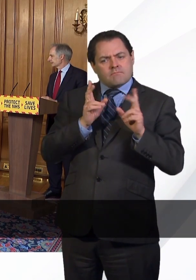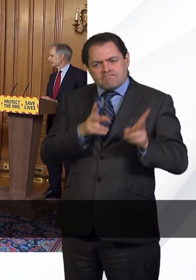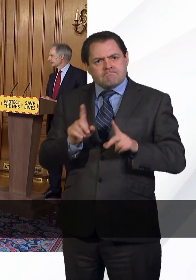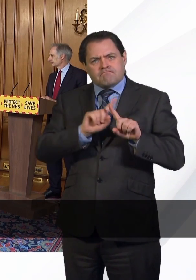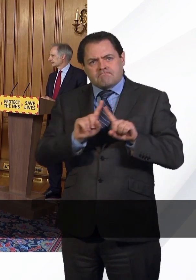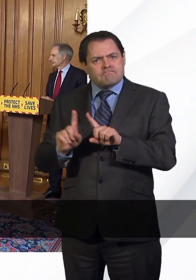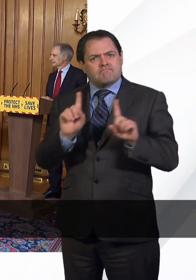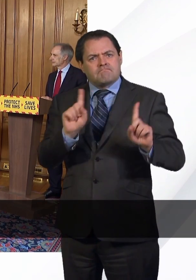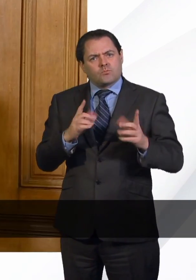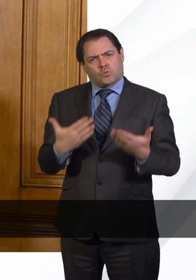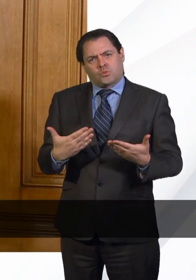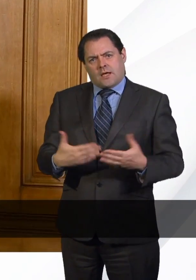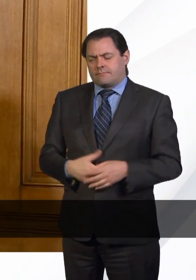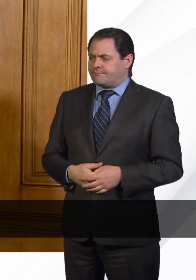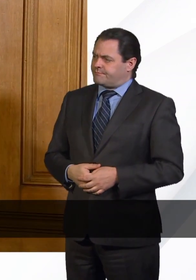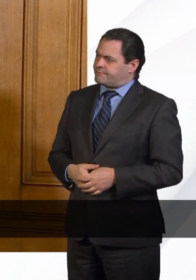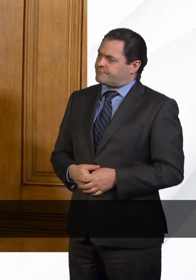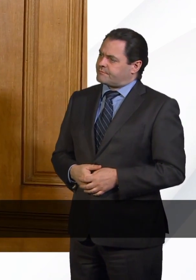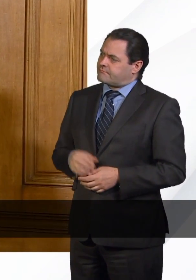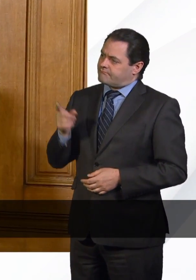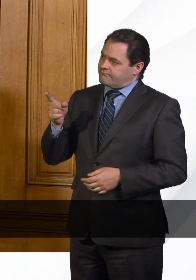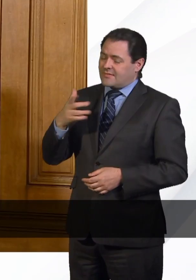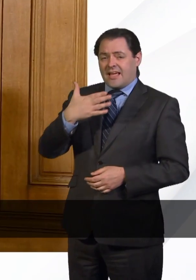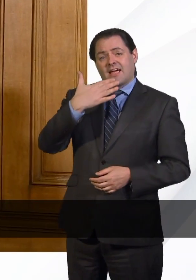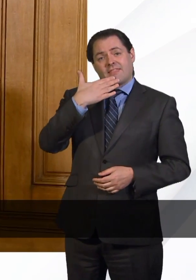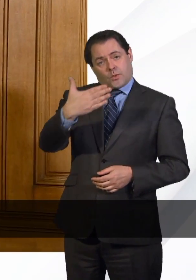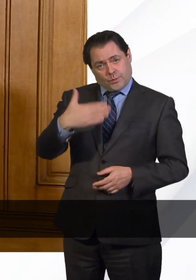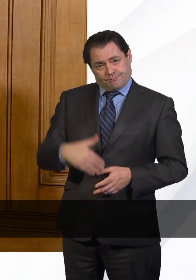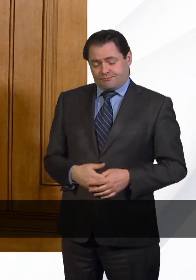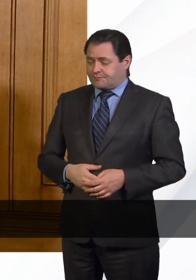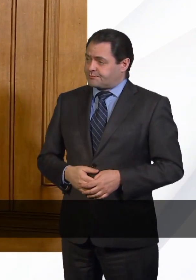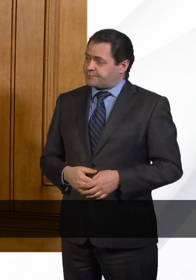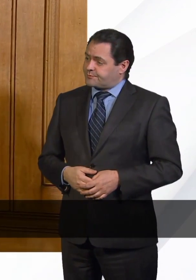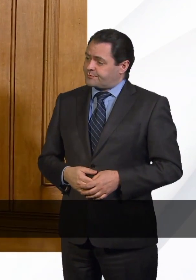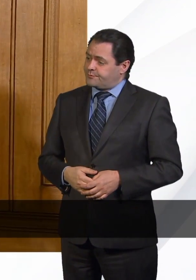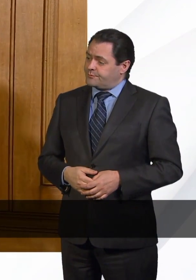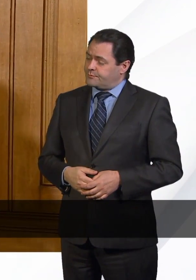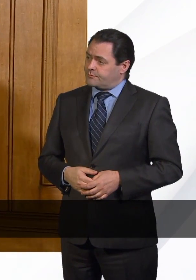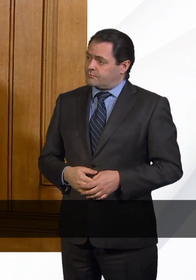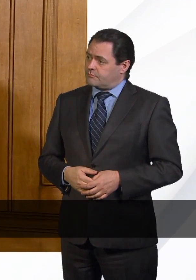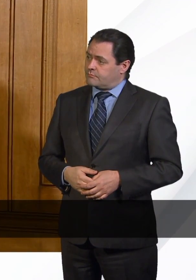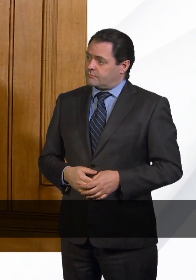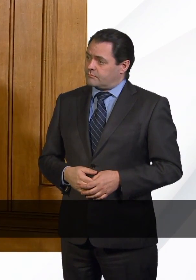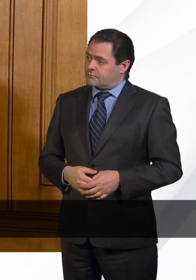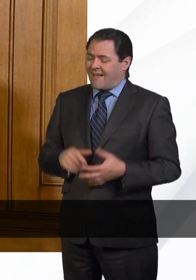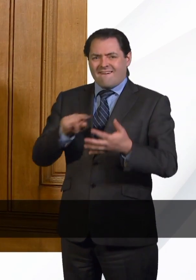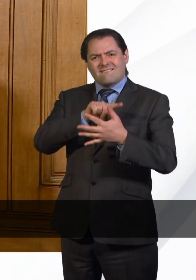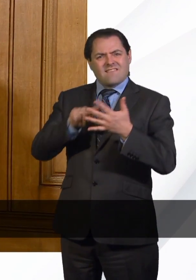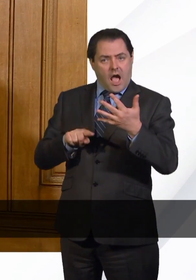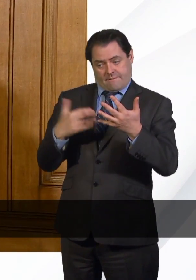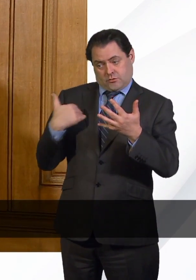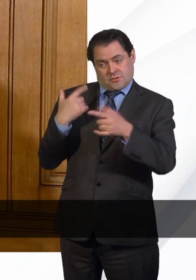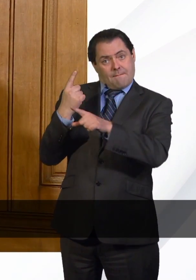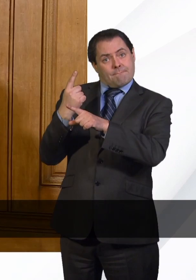of State. So let's begin again with refreshing the 5 tests that we have